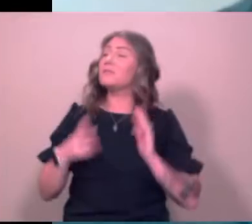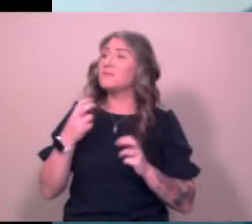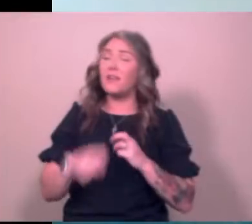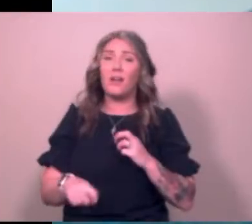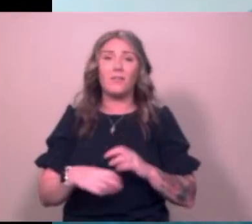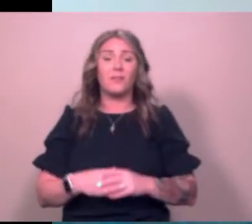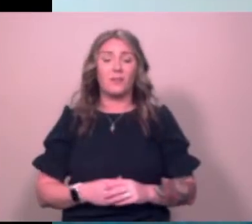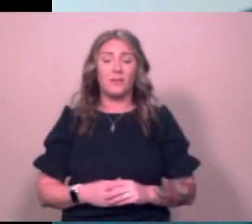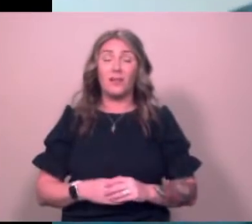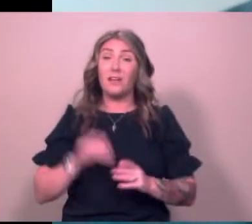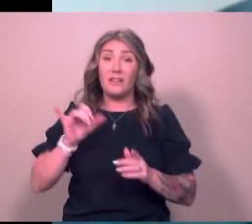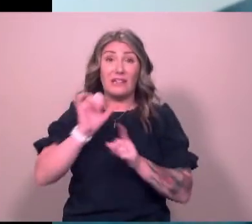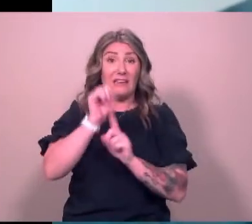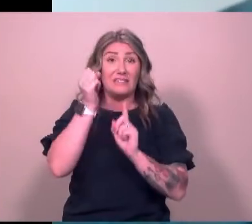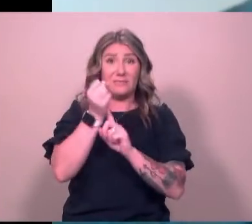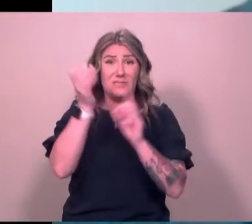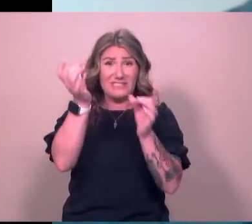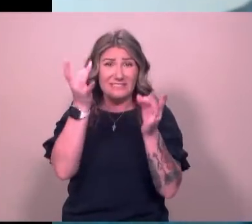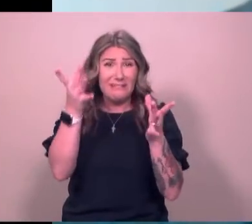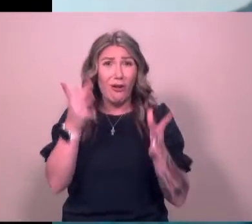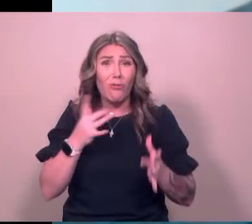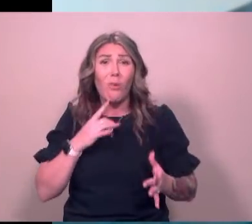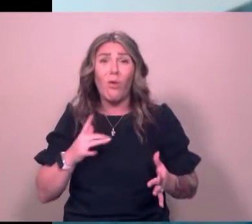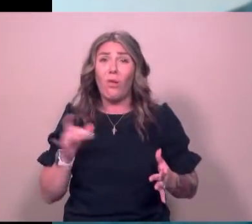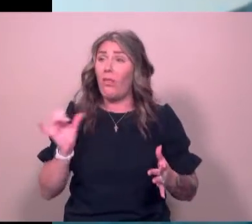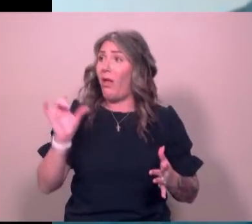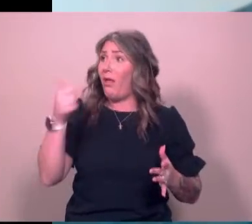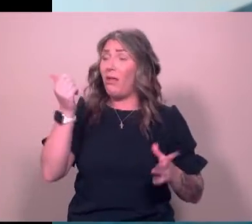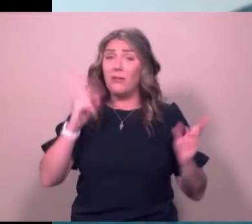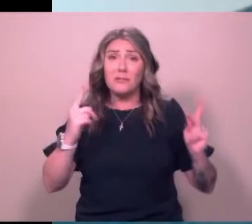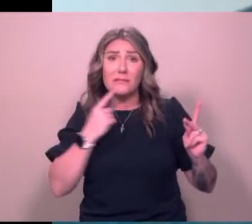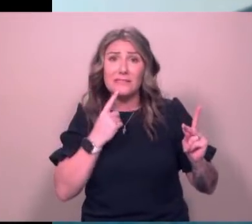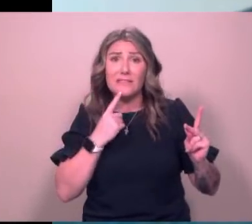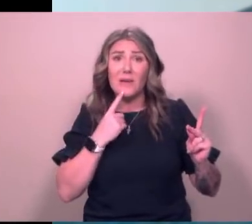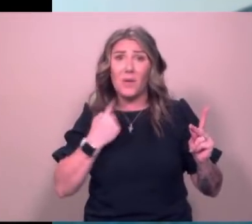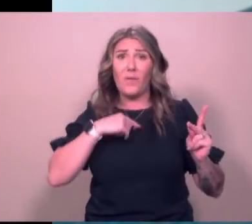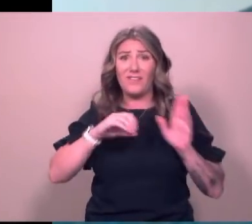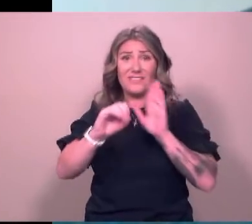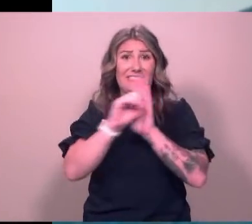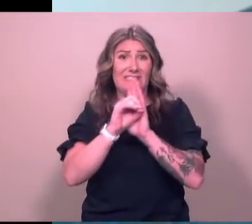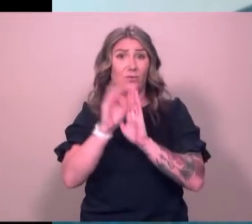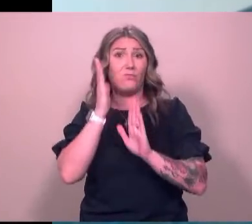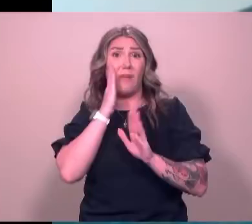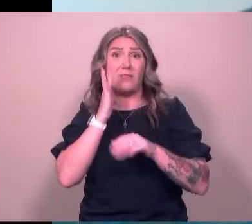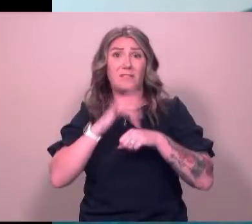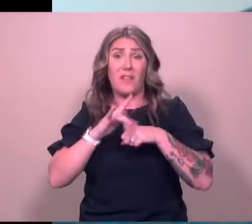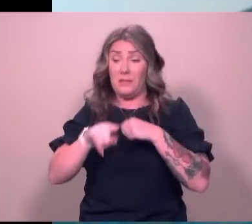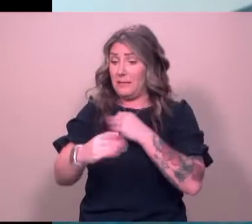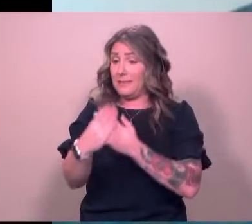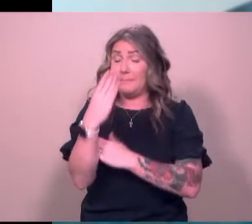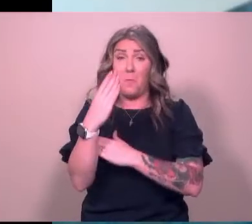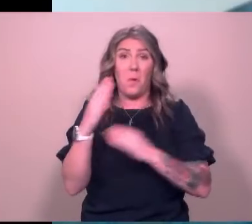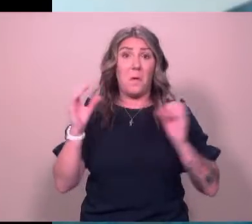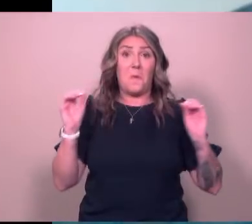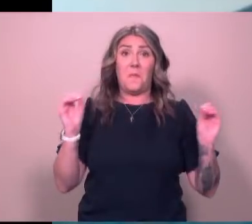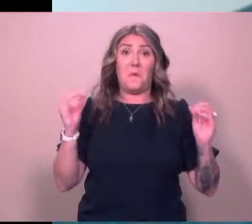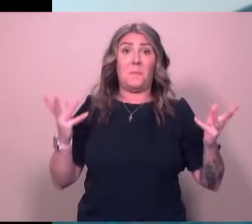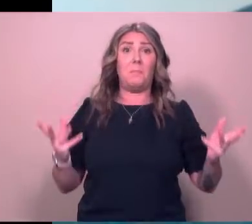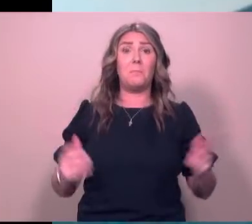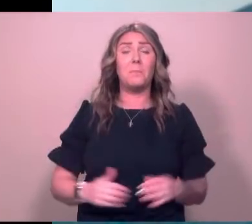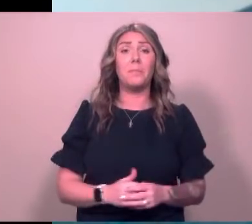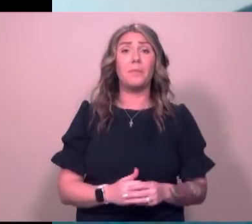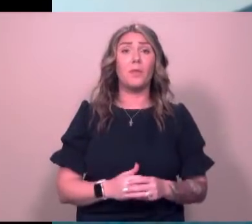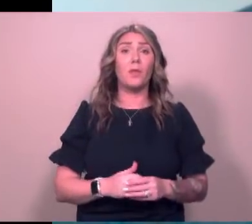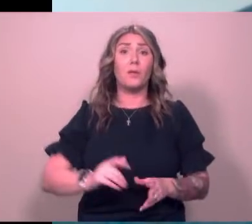that situation is just terrible, like everyone else. In fact, we have 0 beds available this morning, and really thinking